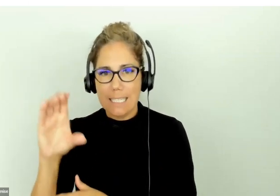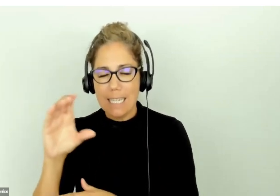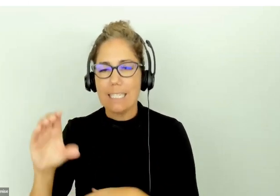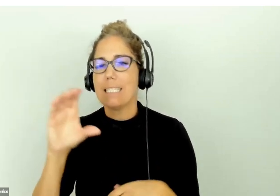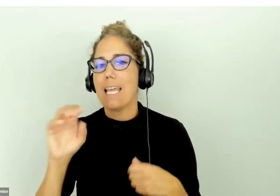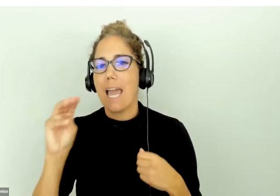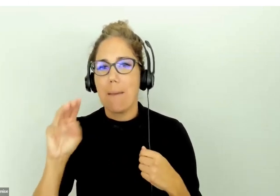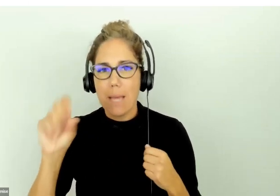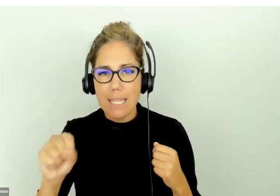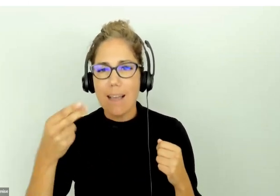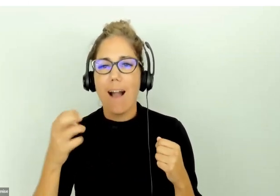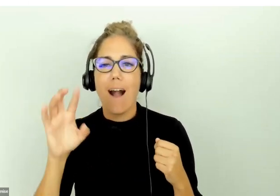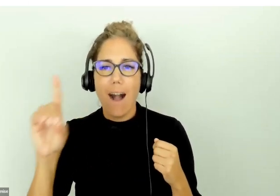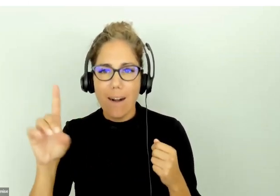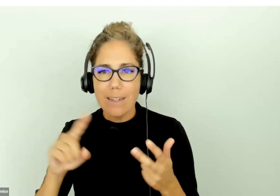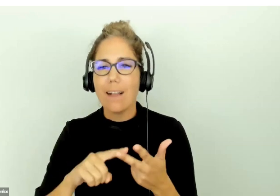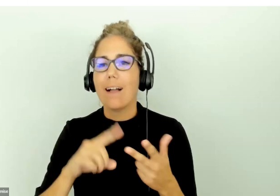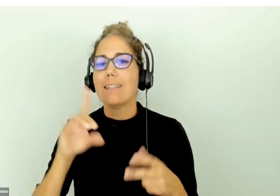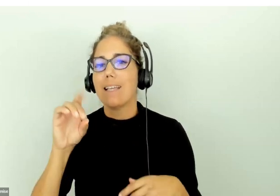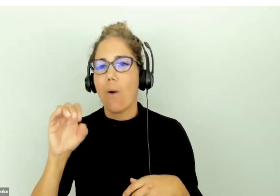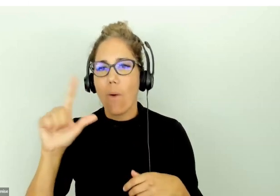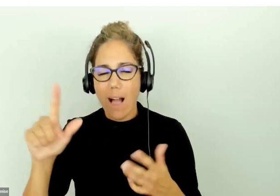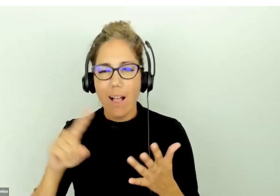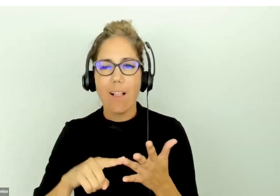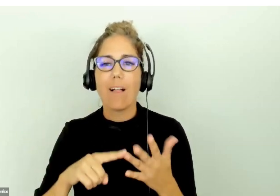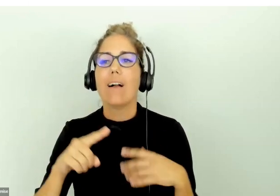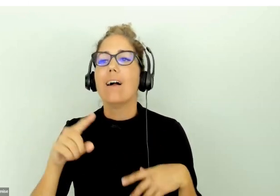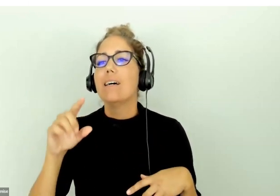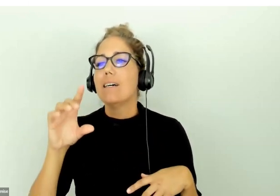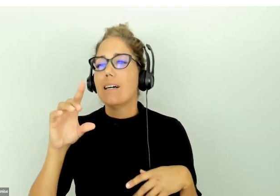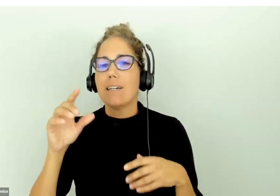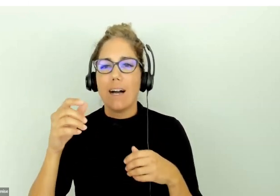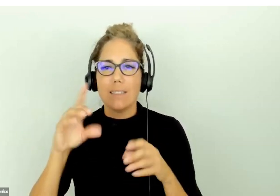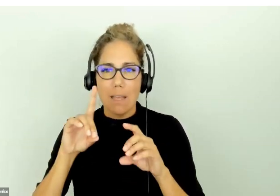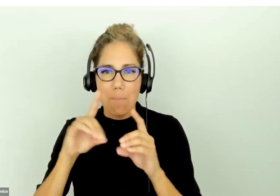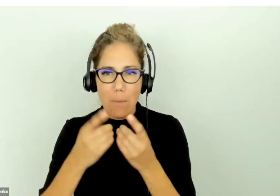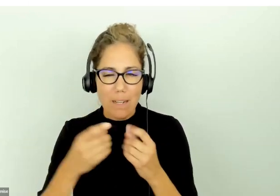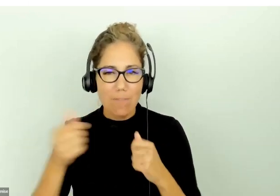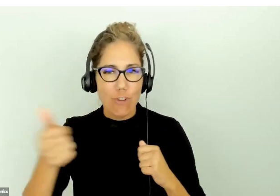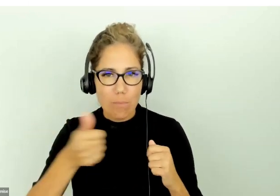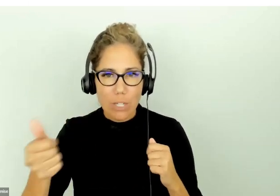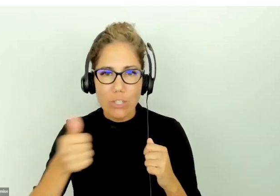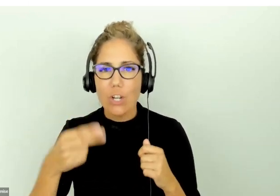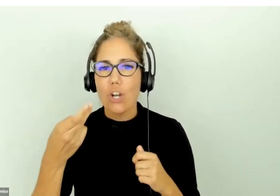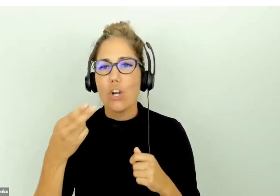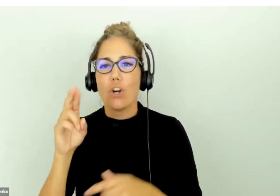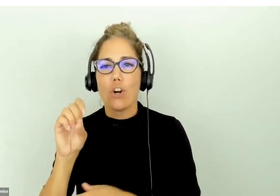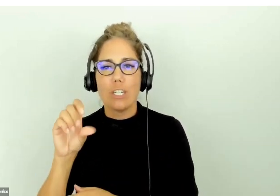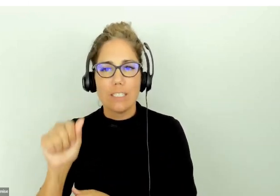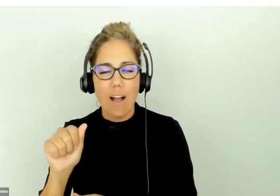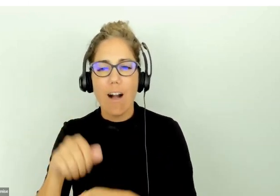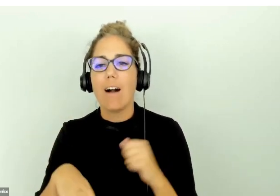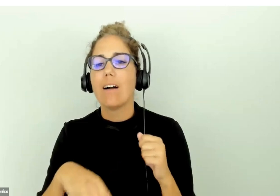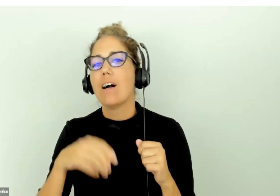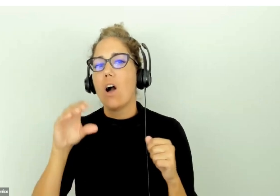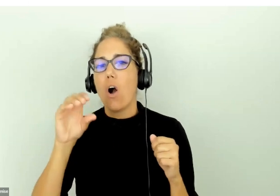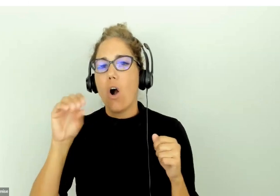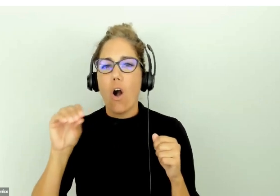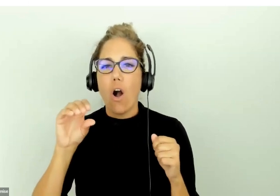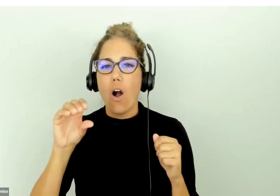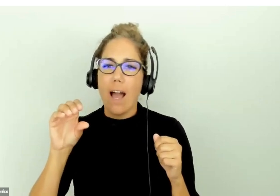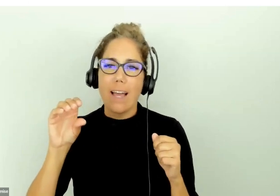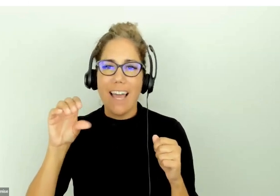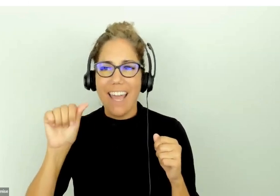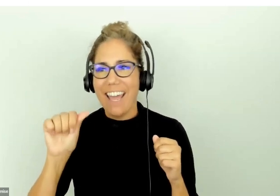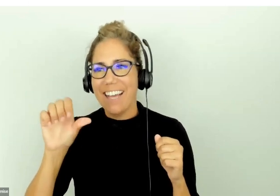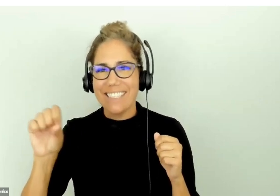CMS and HUD and Department of Labor and Department of Transportation and HRSA and National Institute on Aging and OASH and